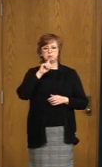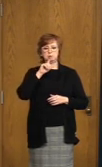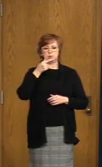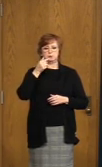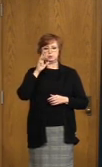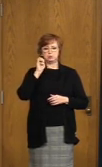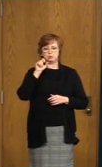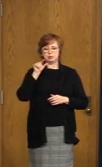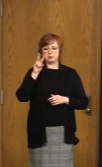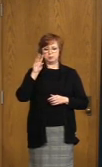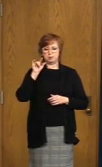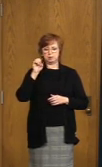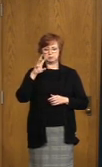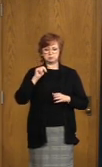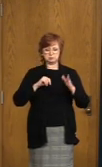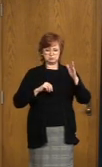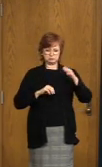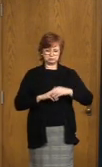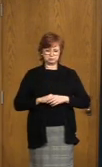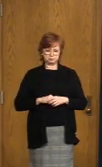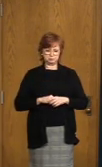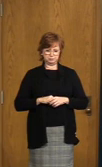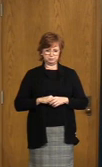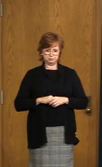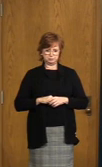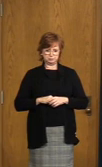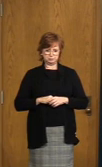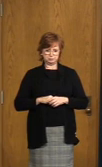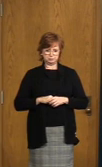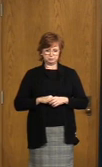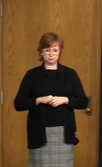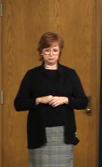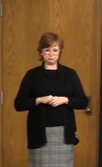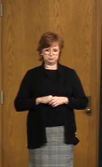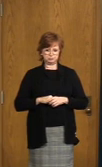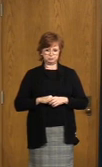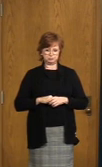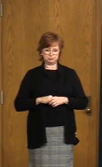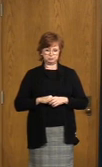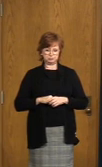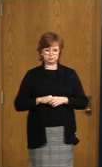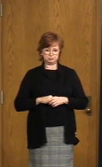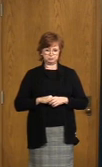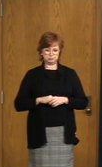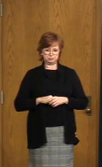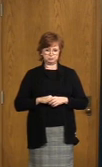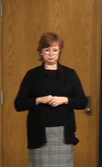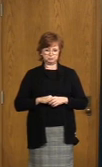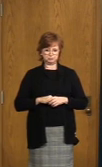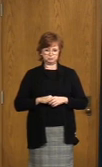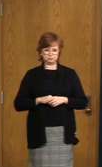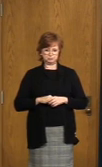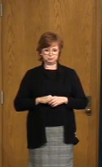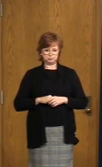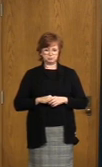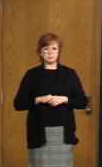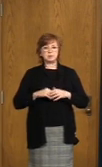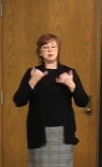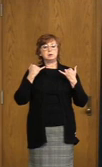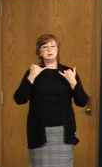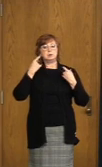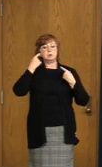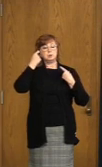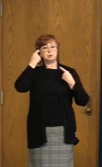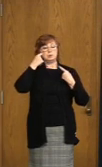Hello. I was wondering, you said earlier today during the presser that we're virtually dry or virtually empty of